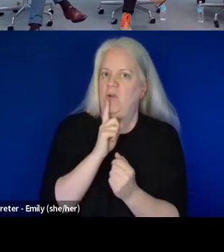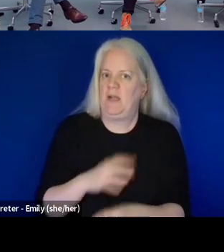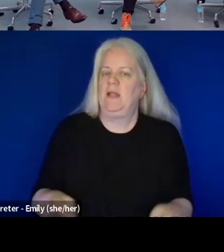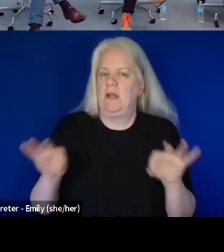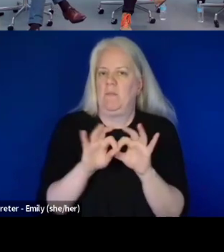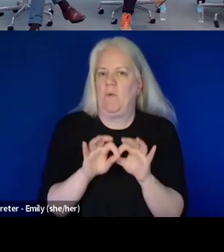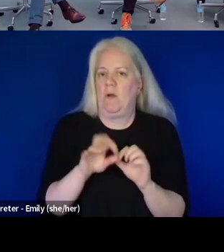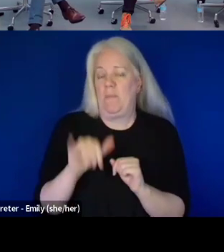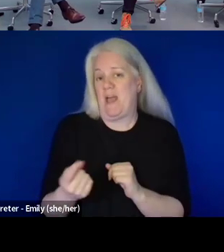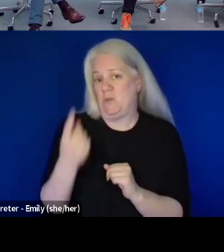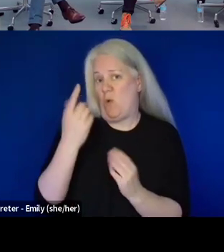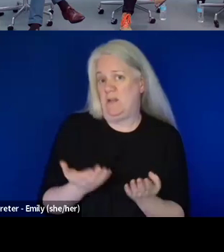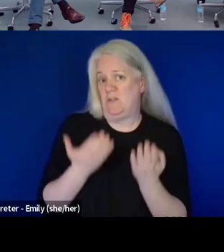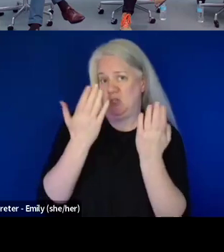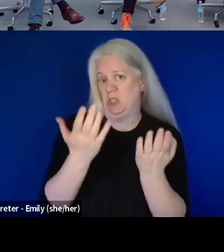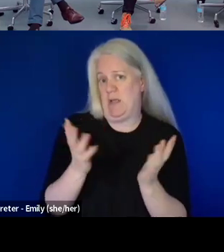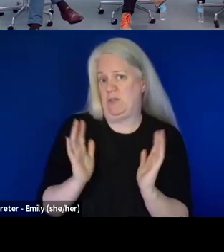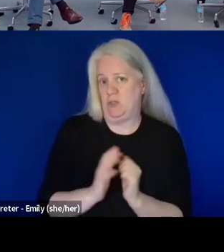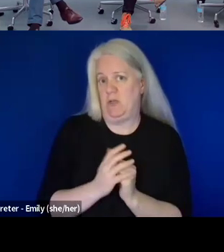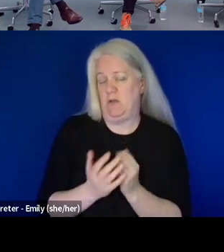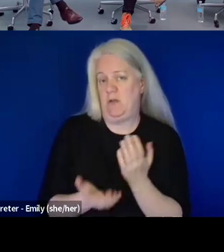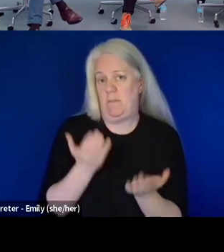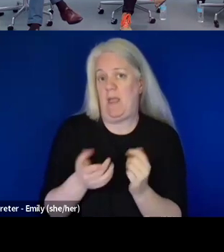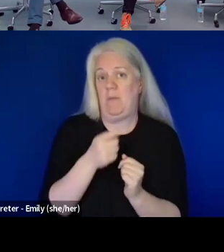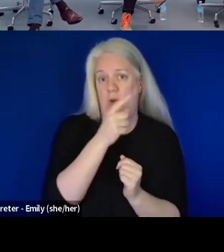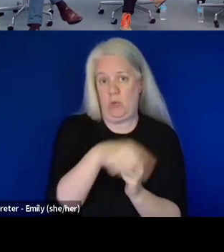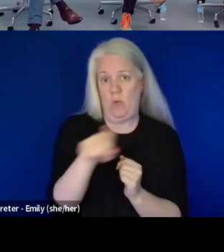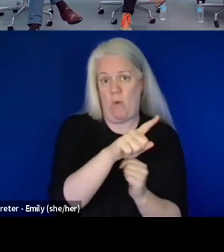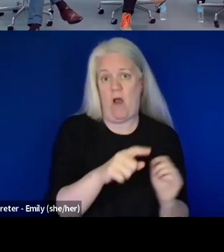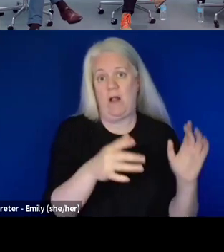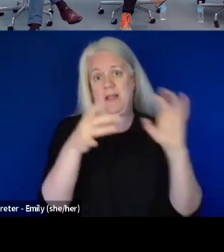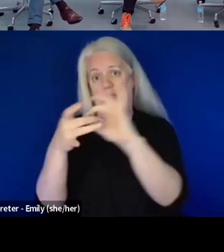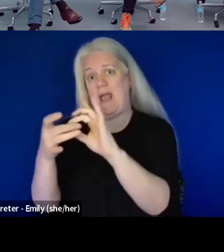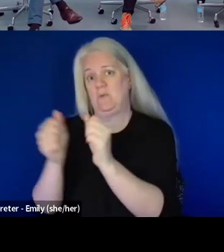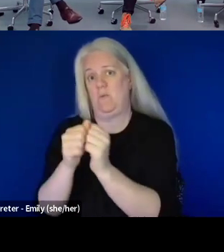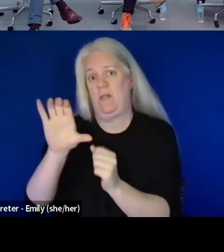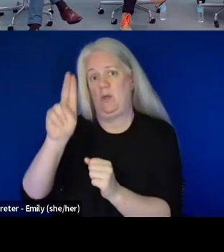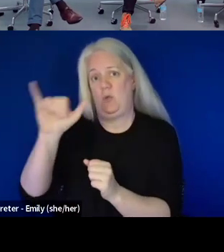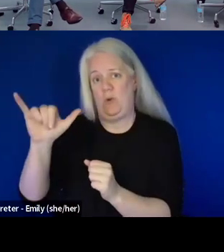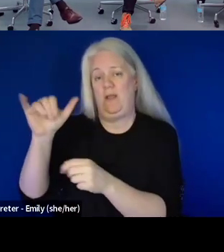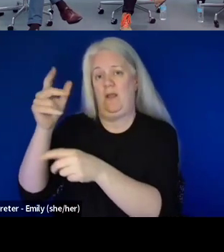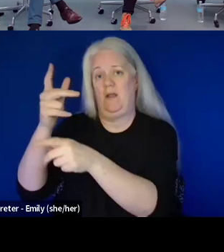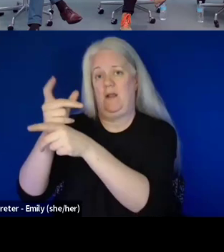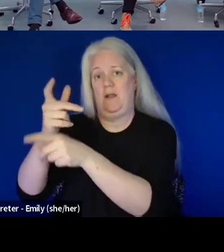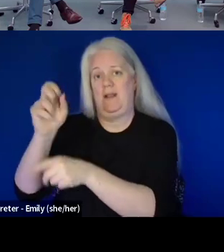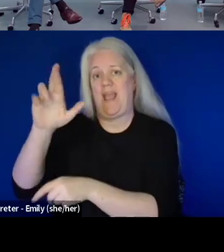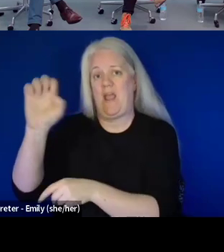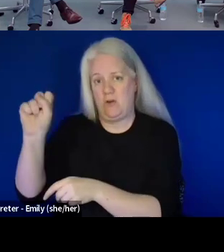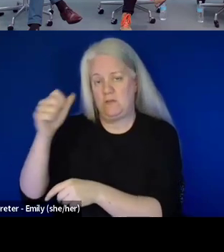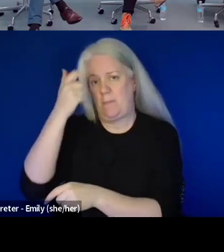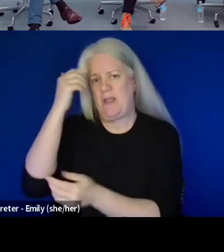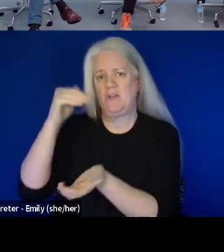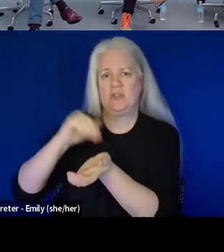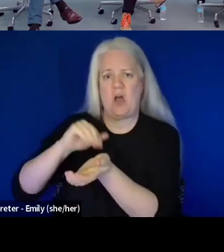But that's one suggestion that maybe I'll hook up with CUNY Cares because Dr. Nick Freudenberg